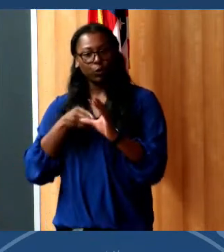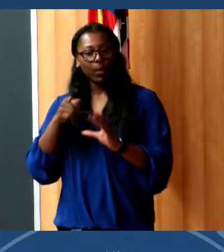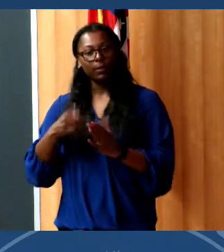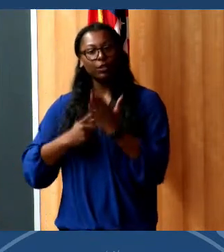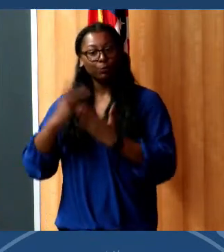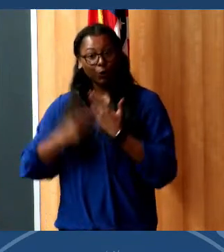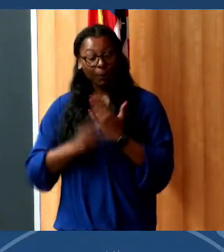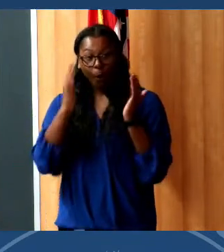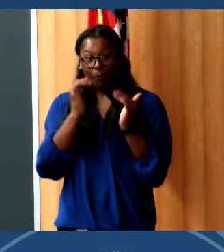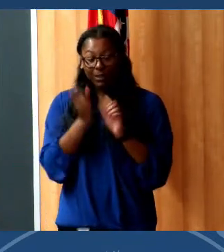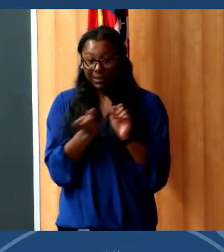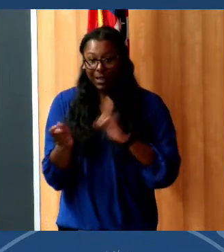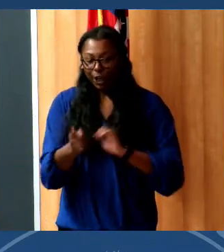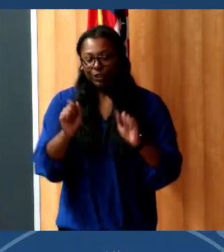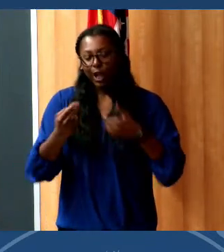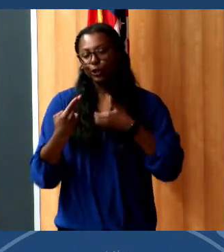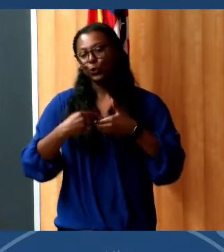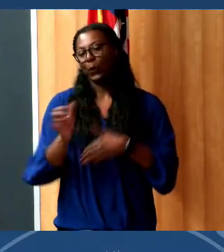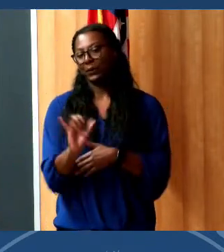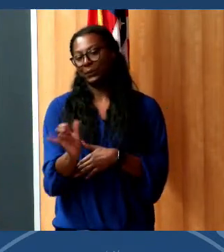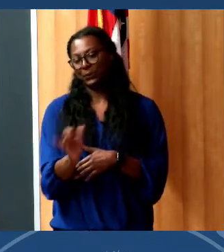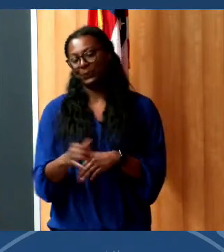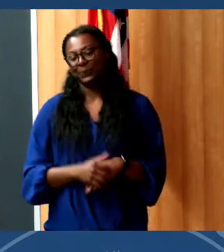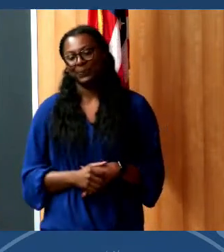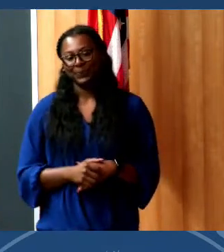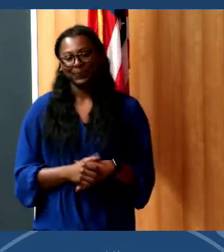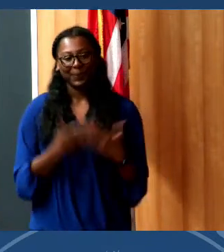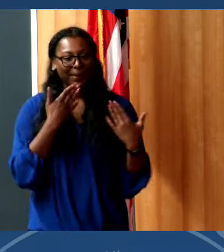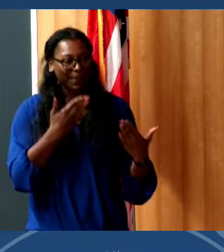he will include us too. Thank you.